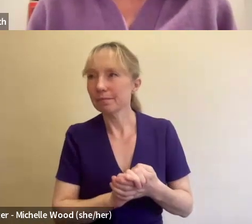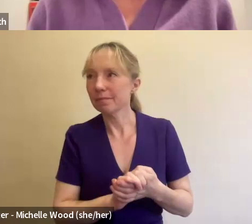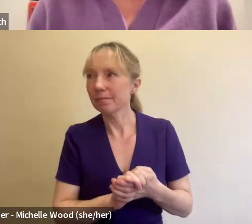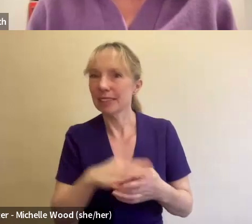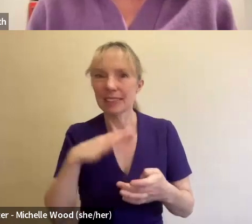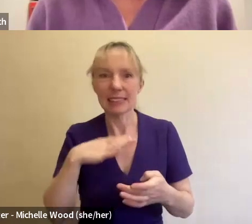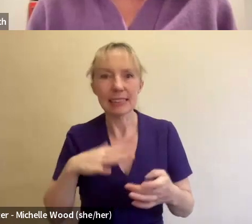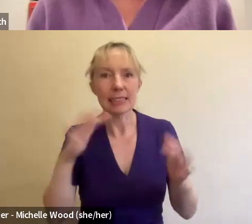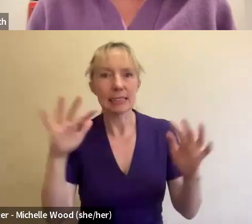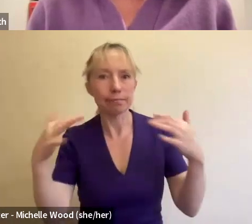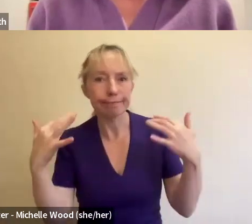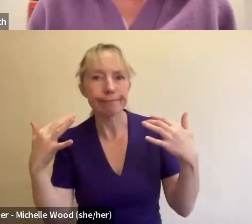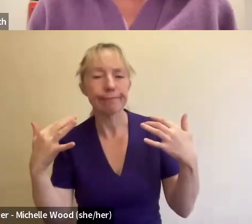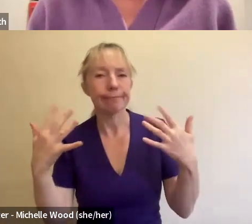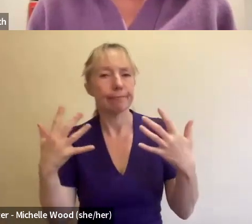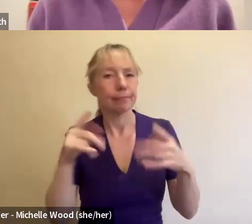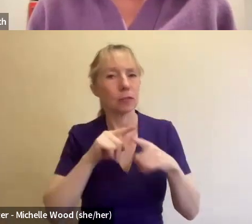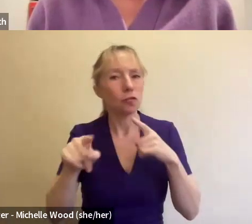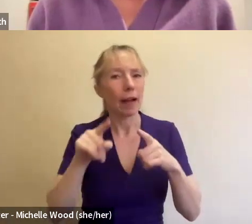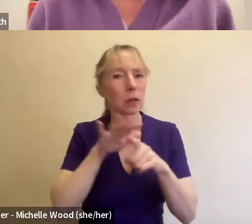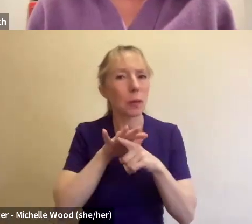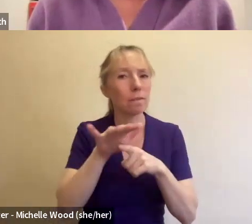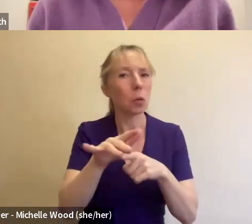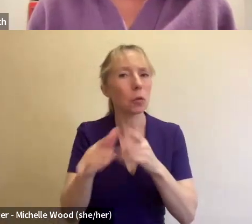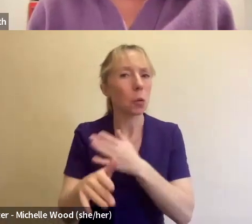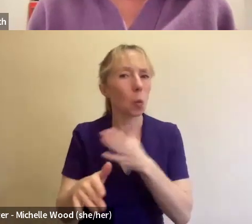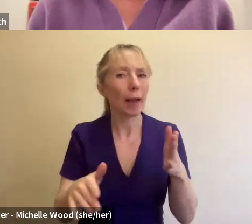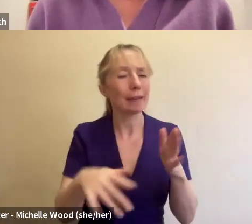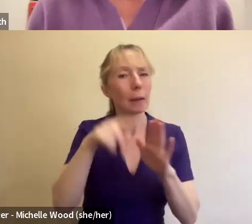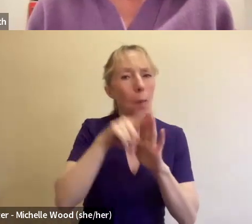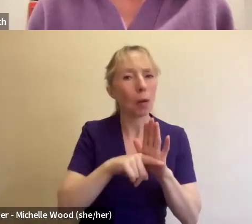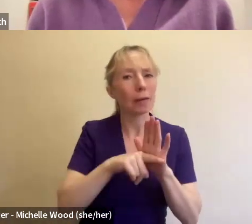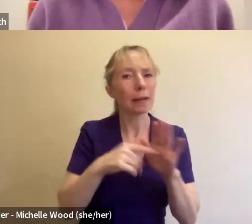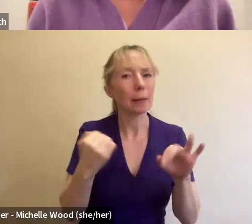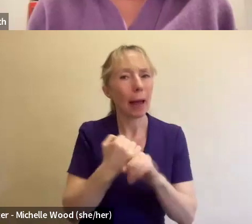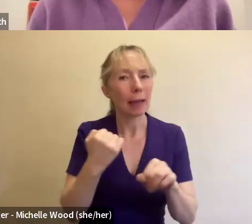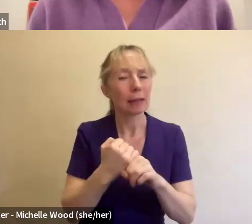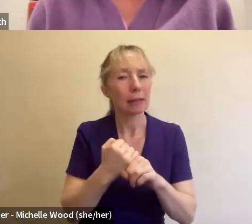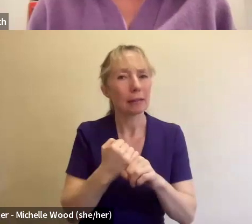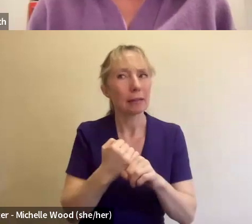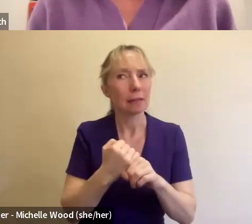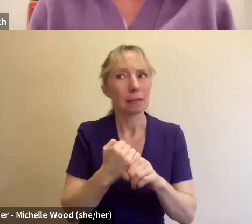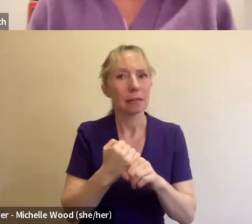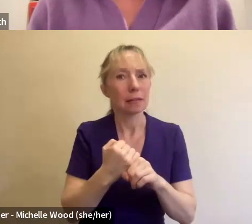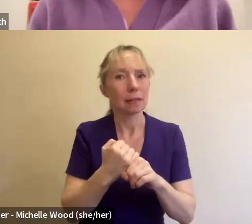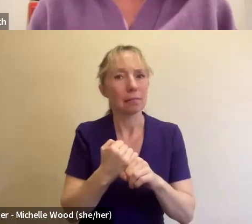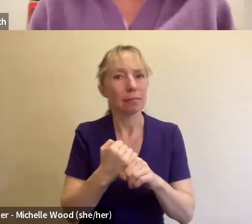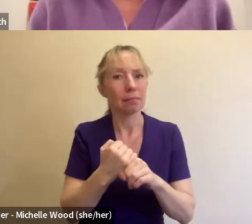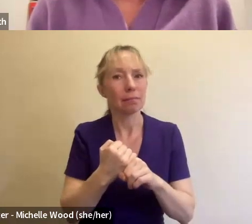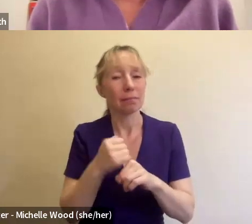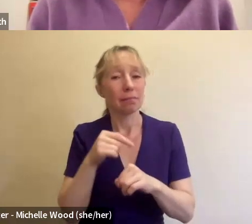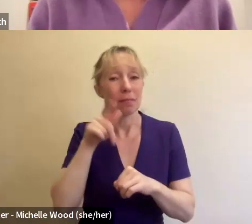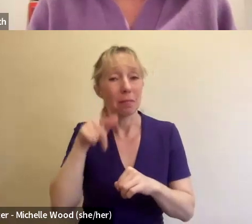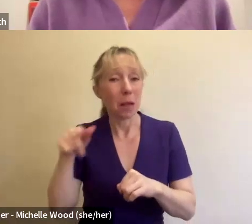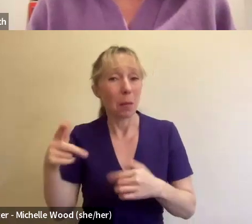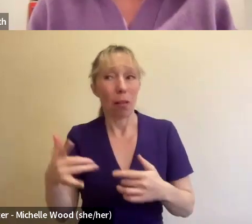not, to try and influence those Yeah. Western policymakers as well, because obviously these are the people who are living directly on the